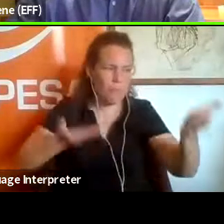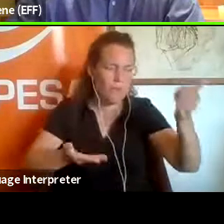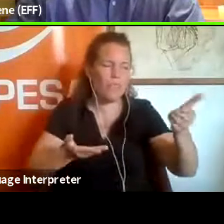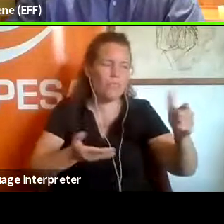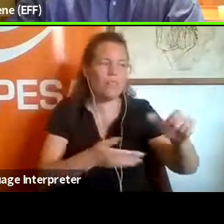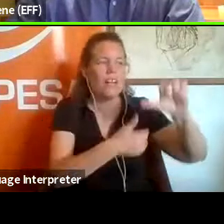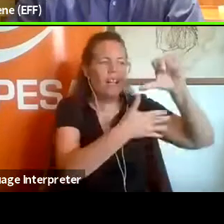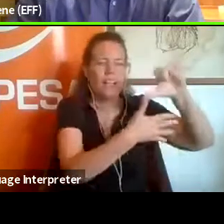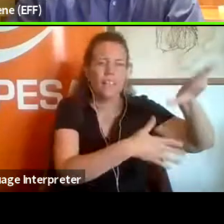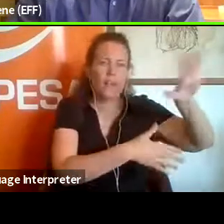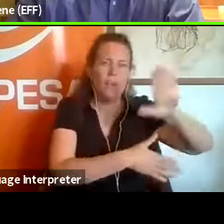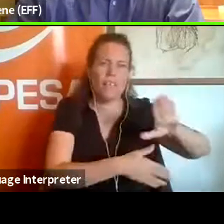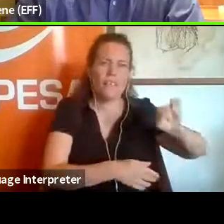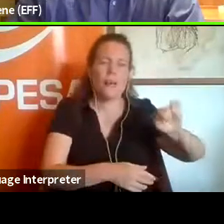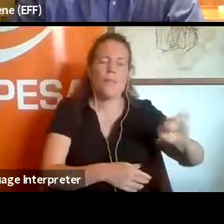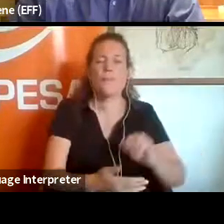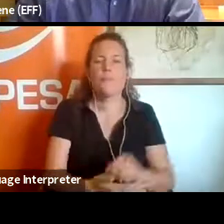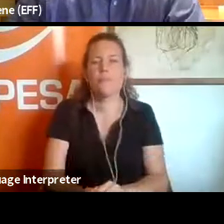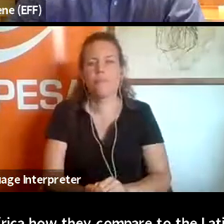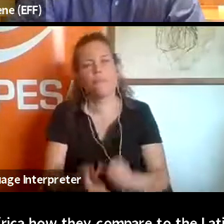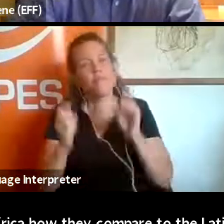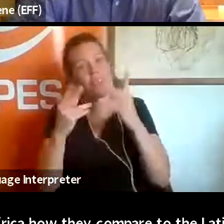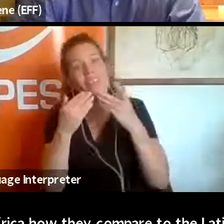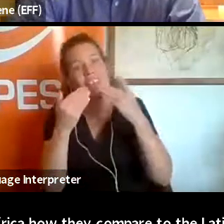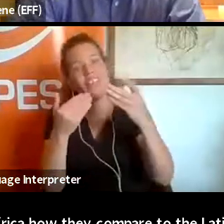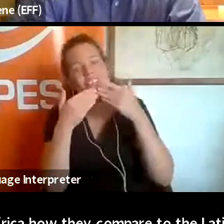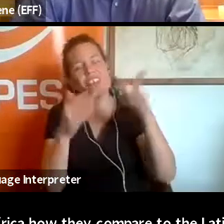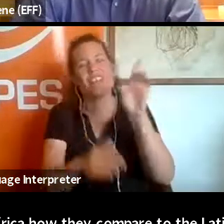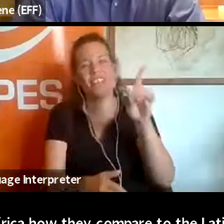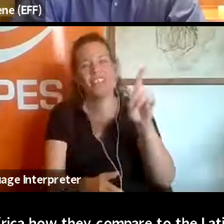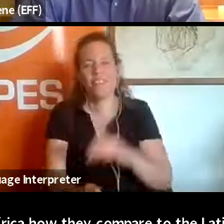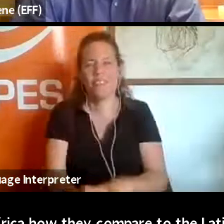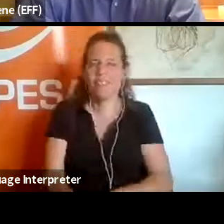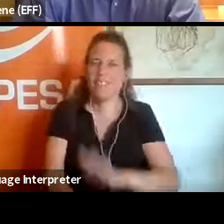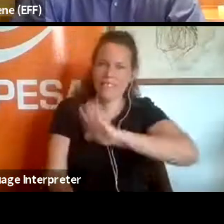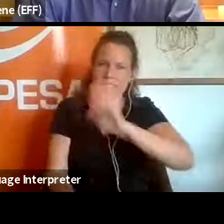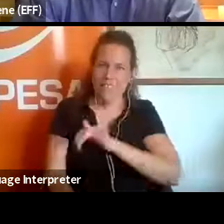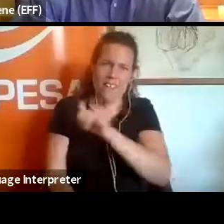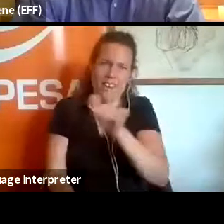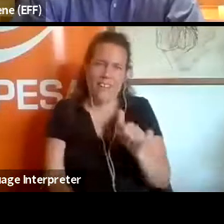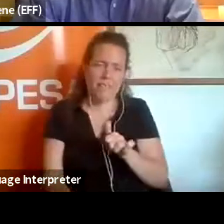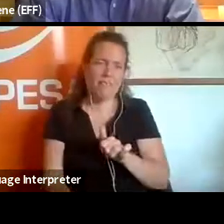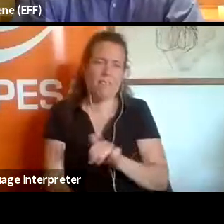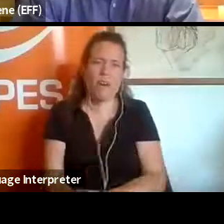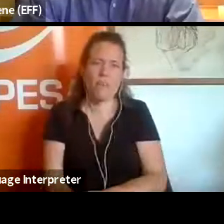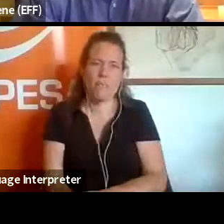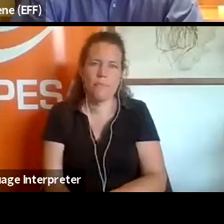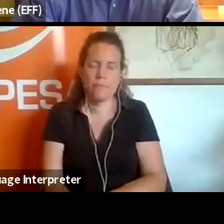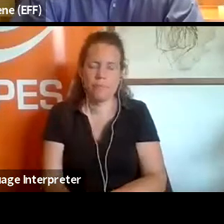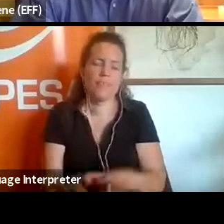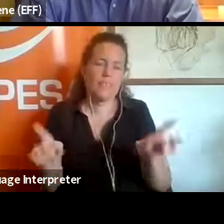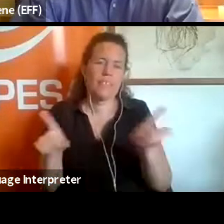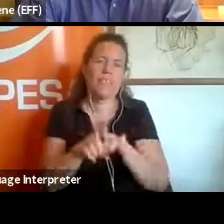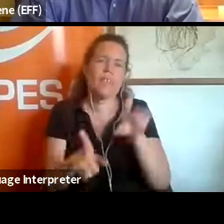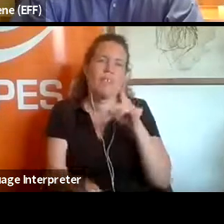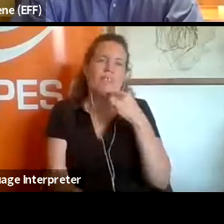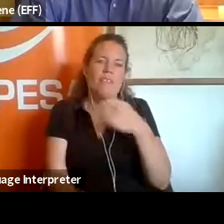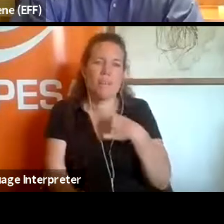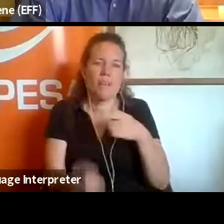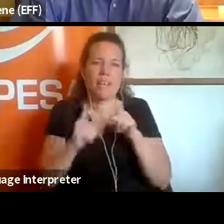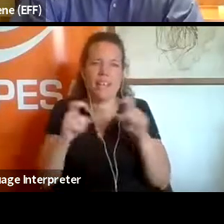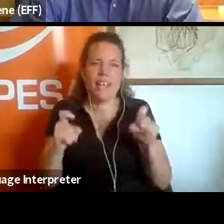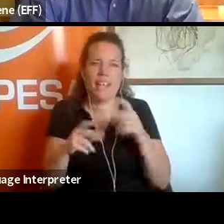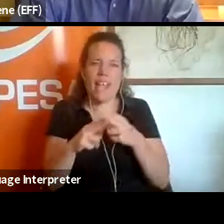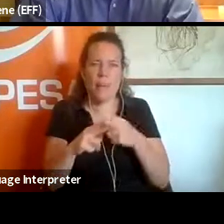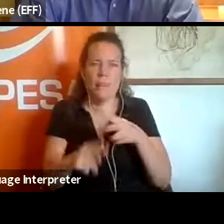inputs. Thanks, David. So hi, everyone. As David said, I'm Viridiana. I